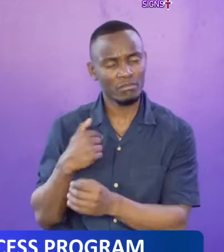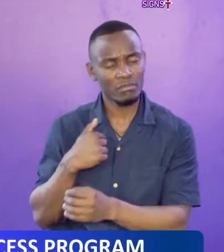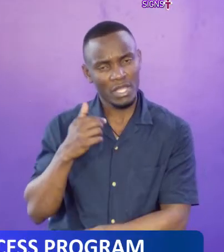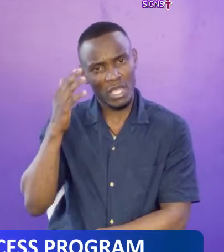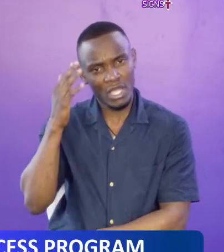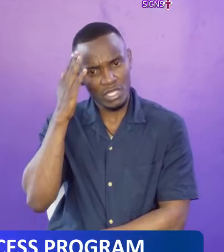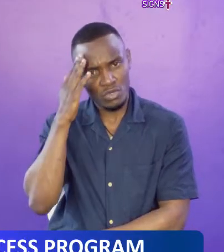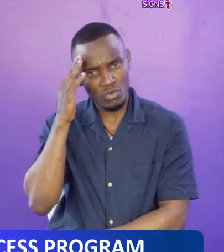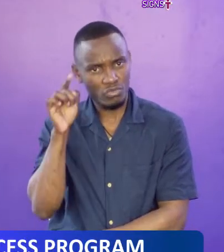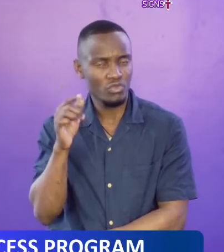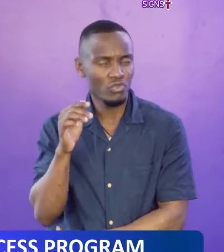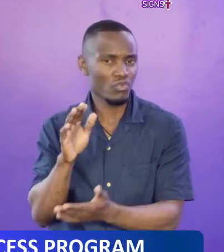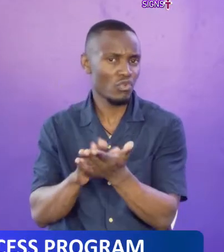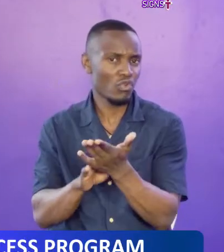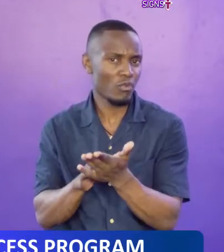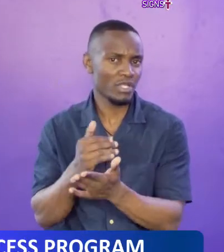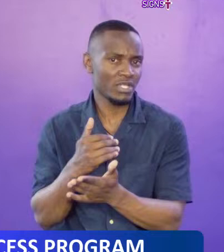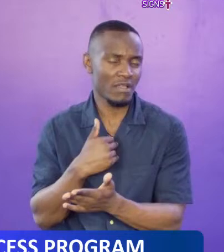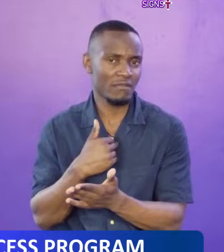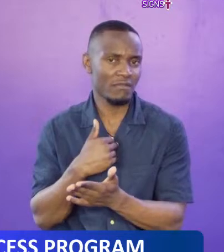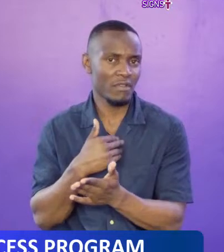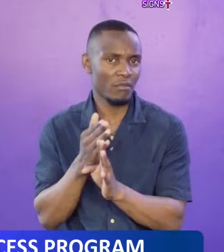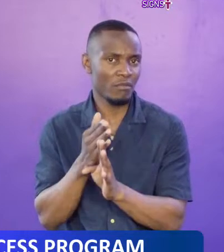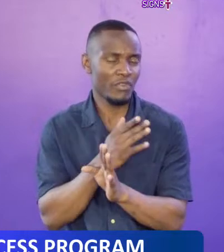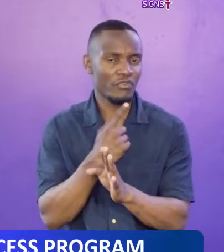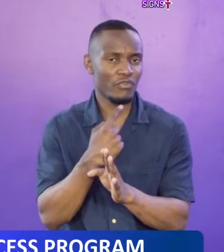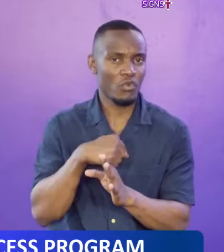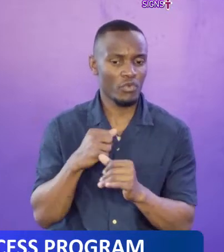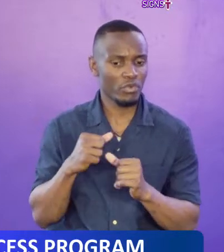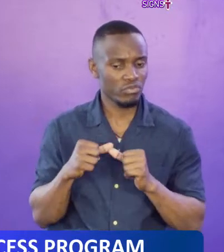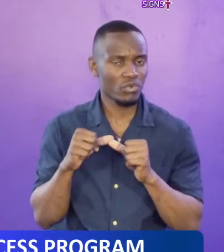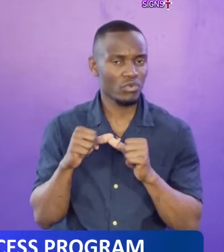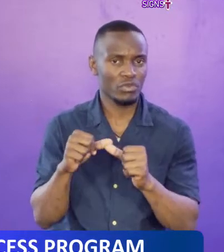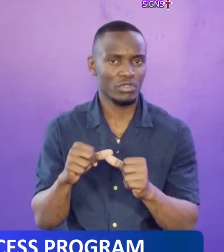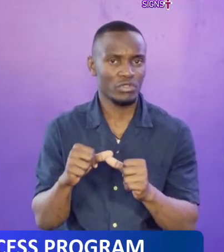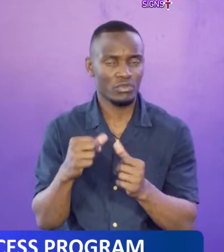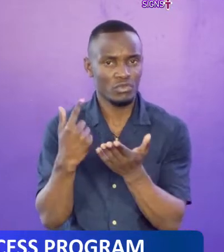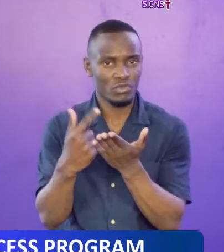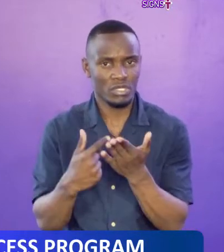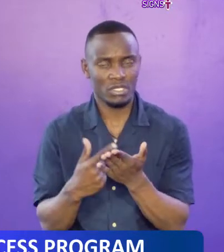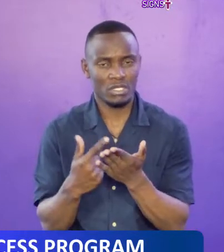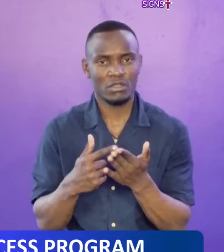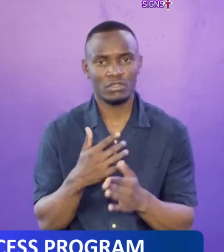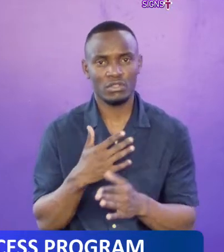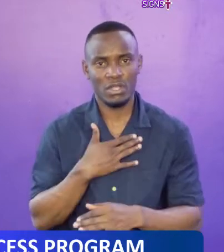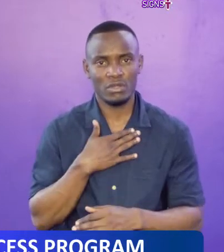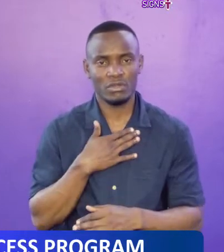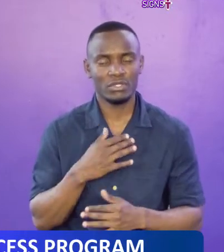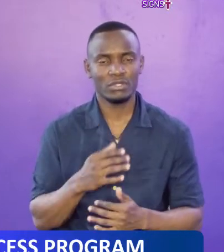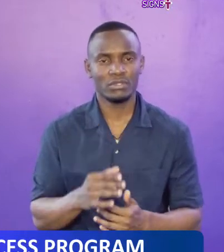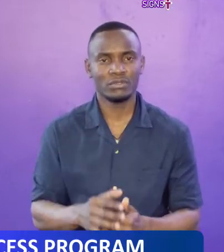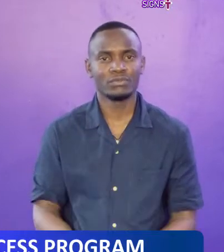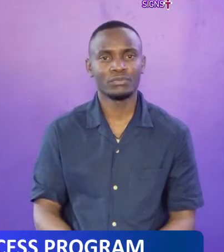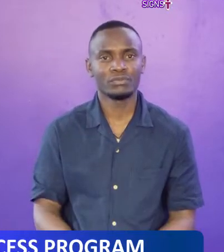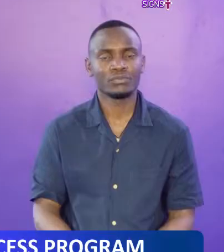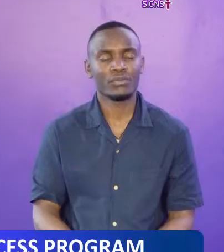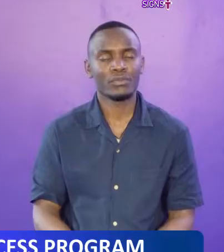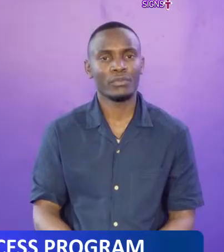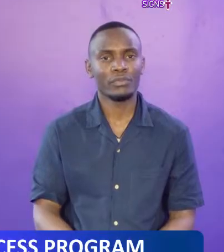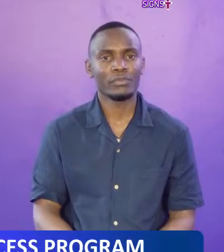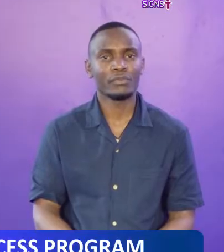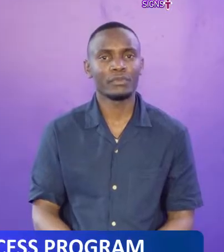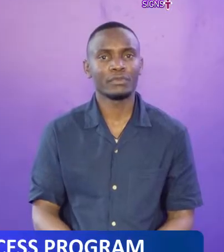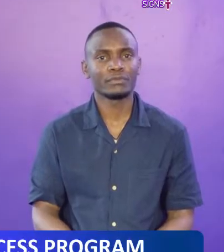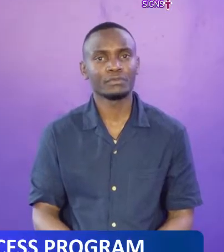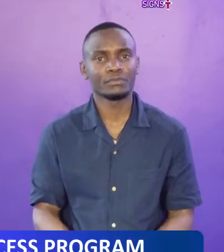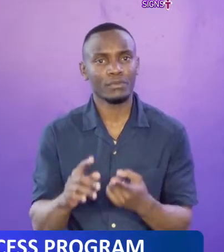that. What are your thoughts before we even delve deep into the conversation for the day? Number one, I know